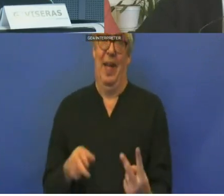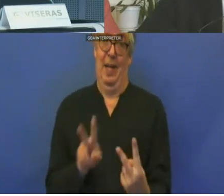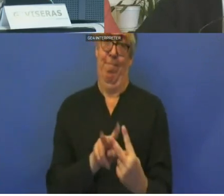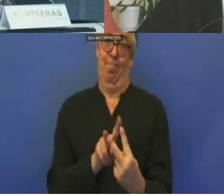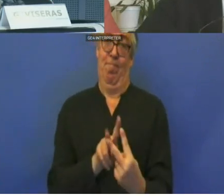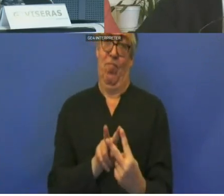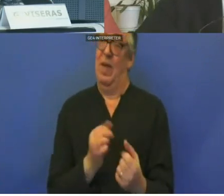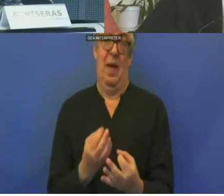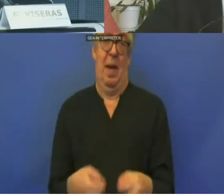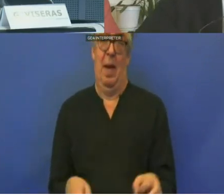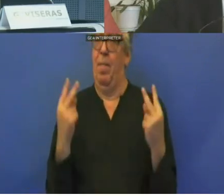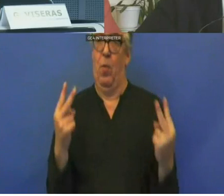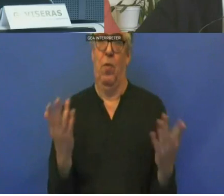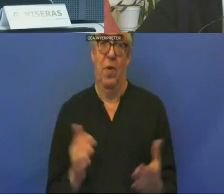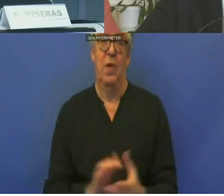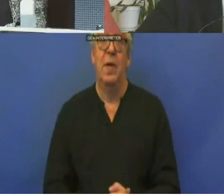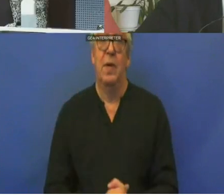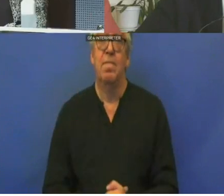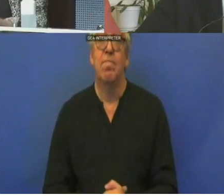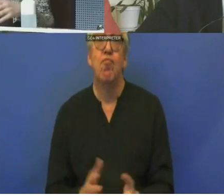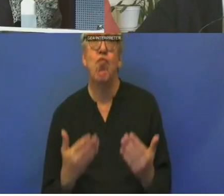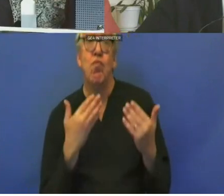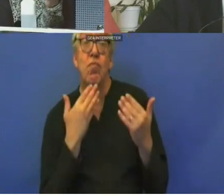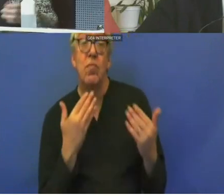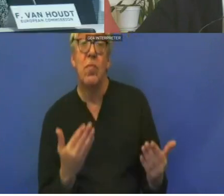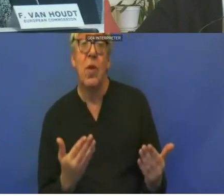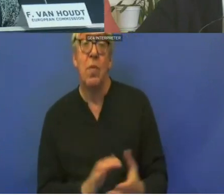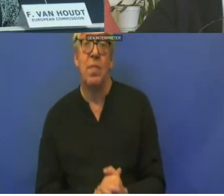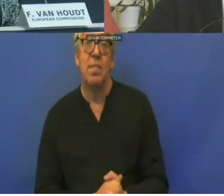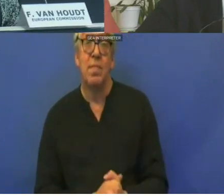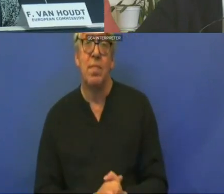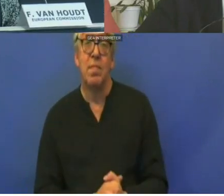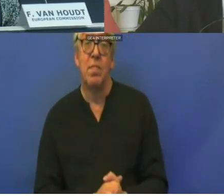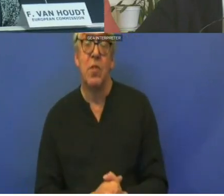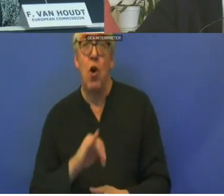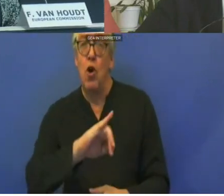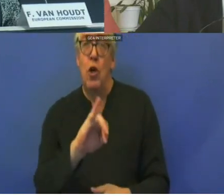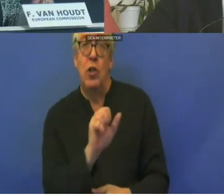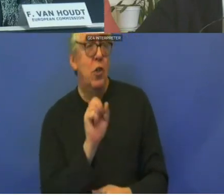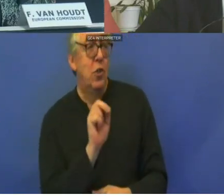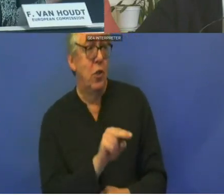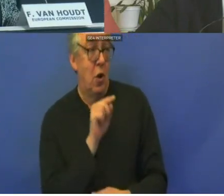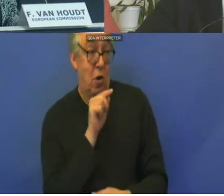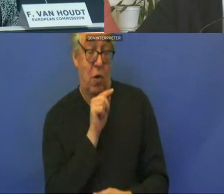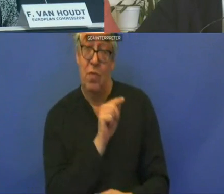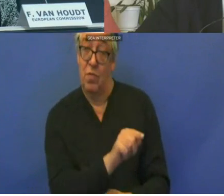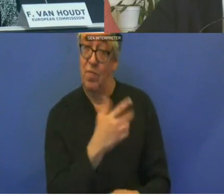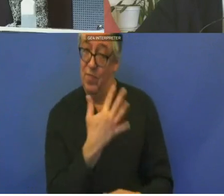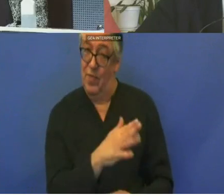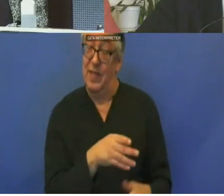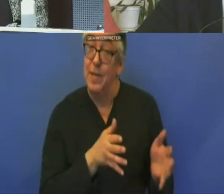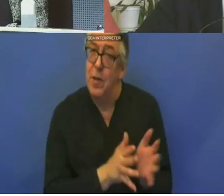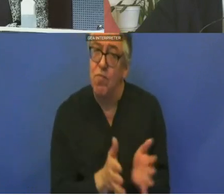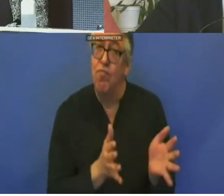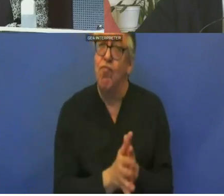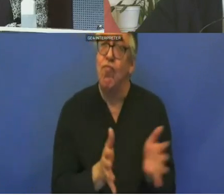you, Jean. You already mentioned, after all the work in the competitions, how happy the athletes were. And